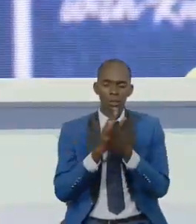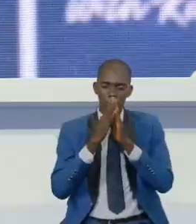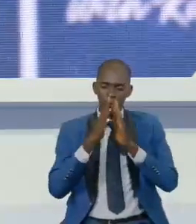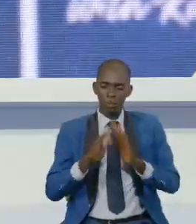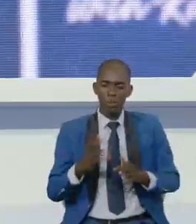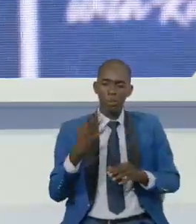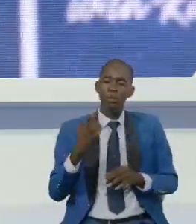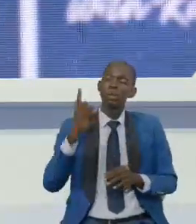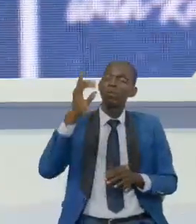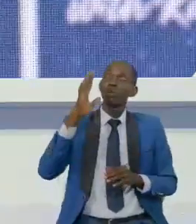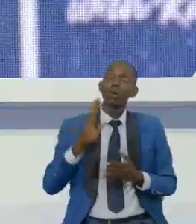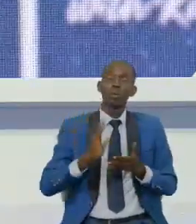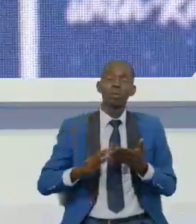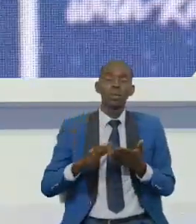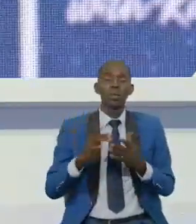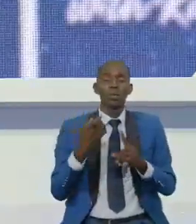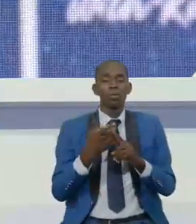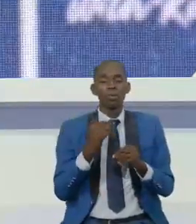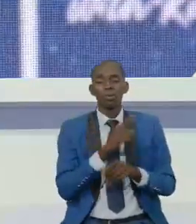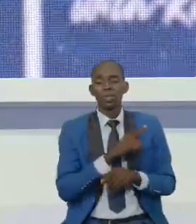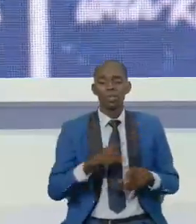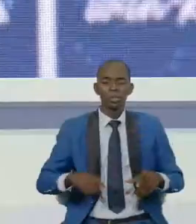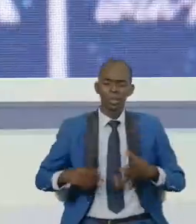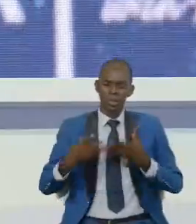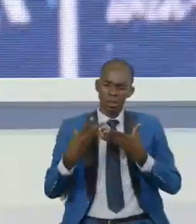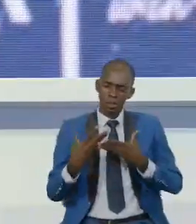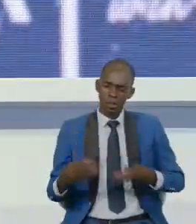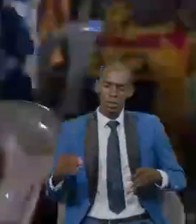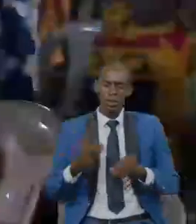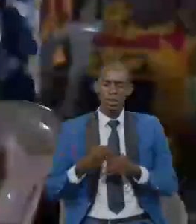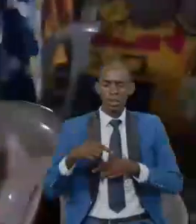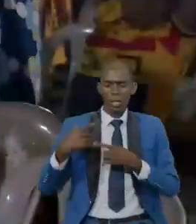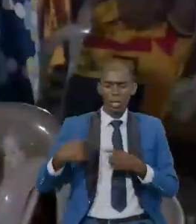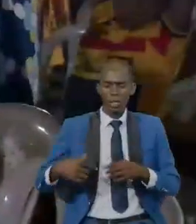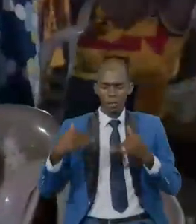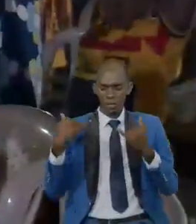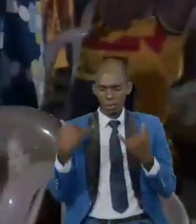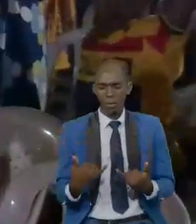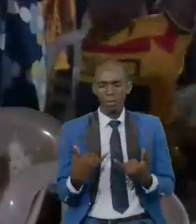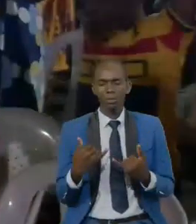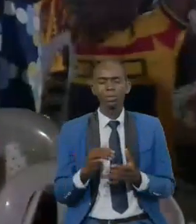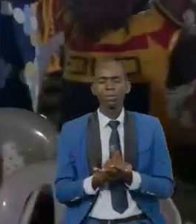the Lord settle in their hearts right now.